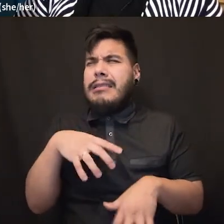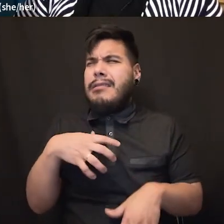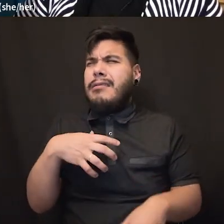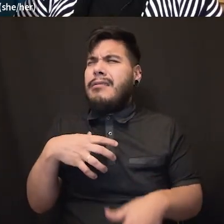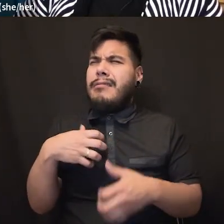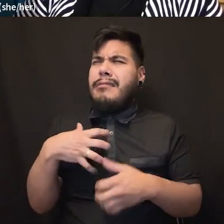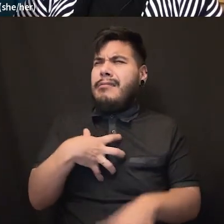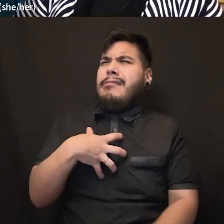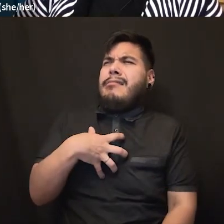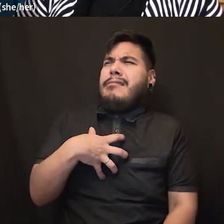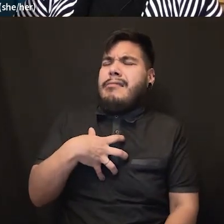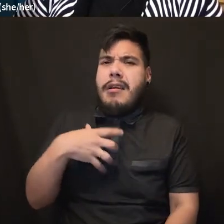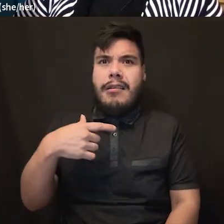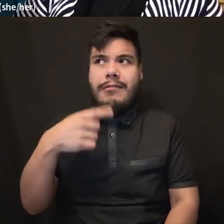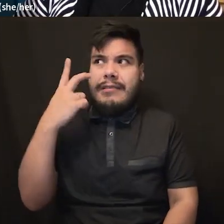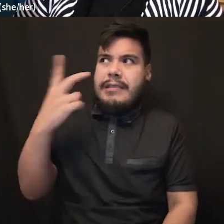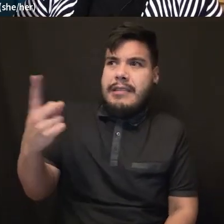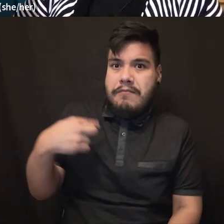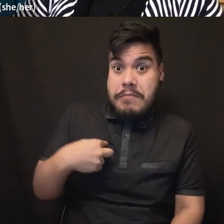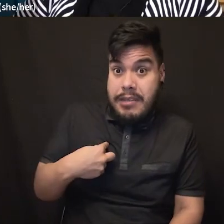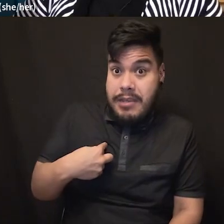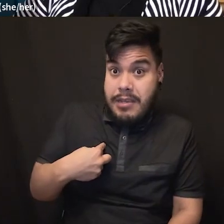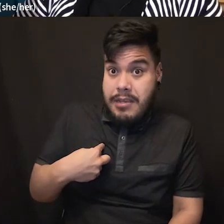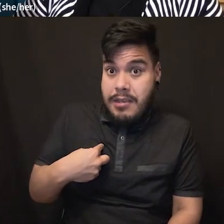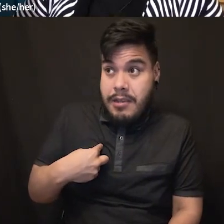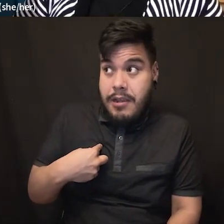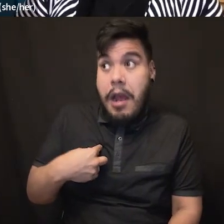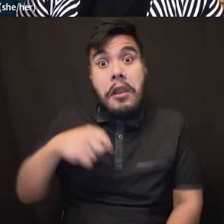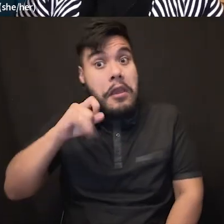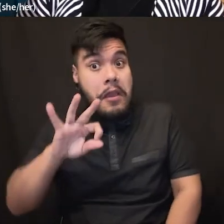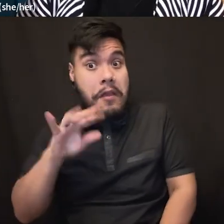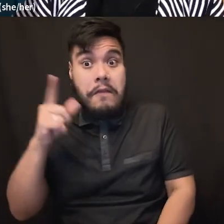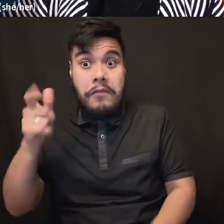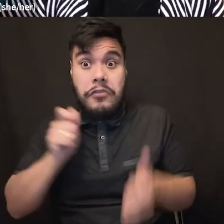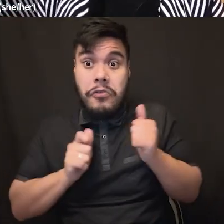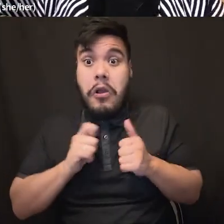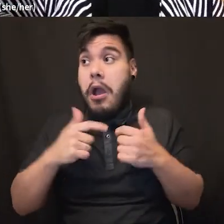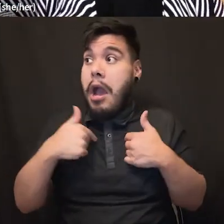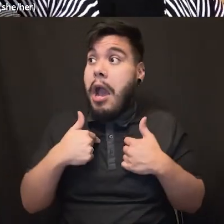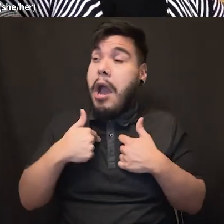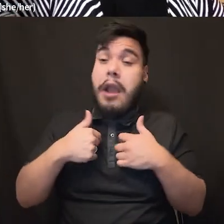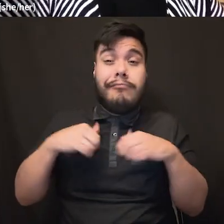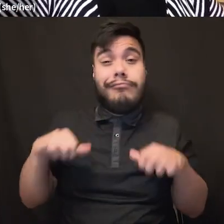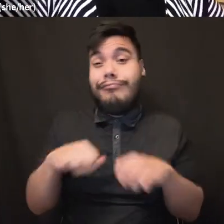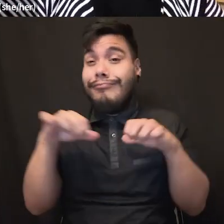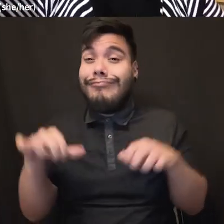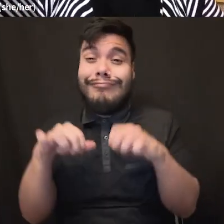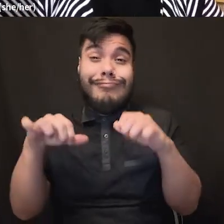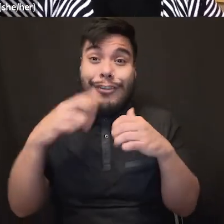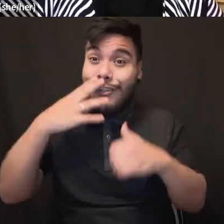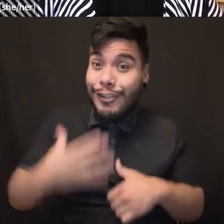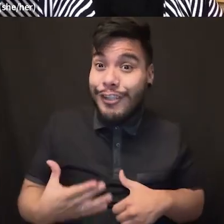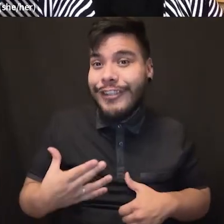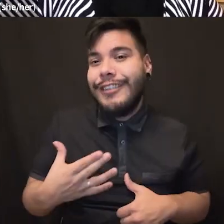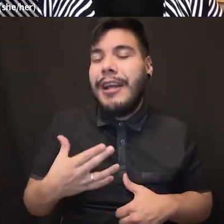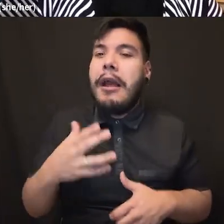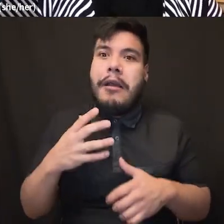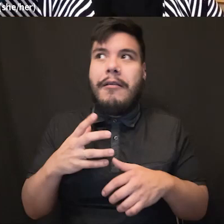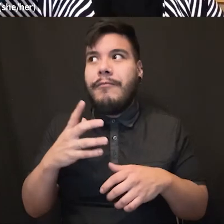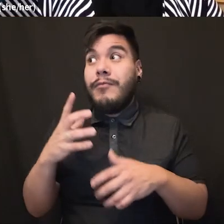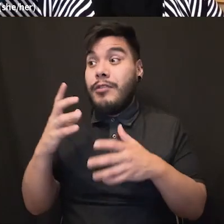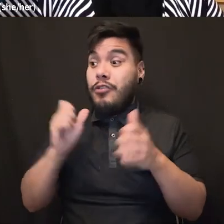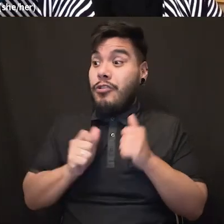me being on stage. And if I was good enough in the show, after the show, they would be wanting to take their picture